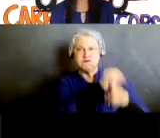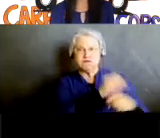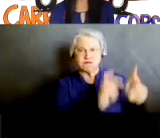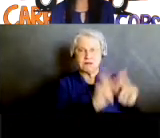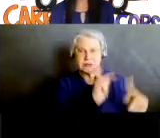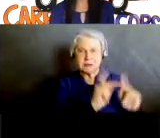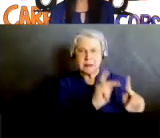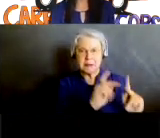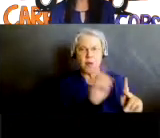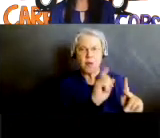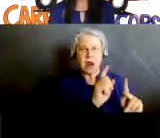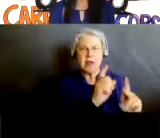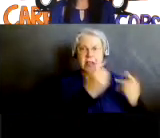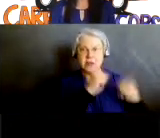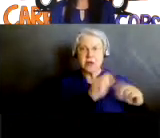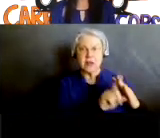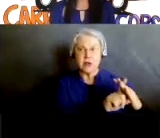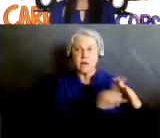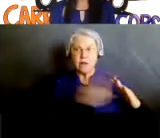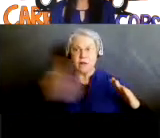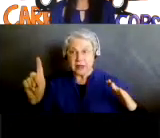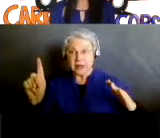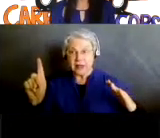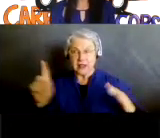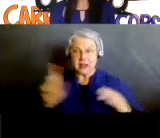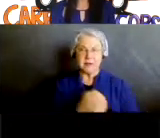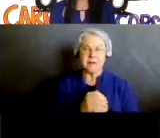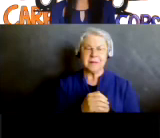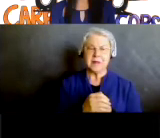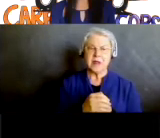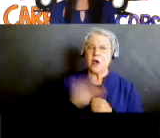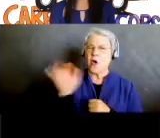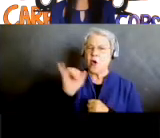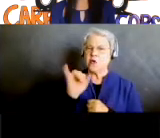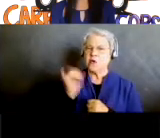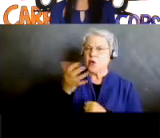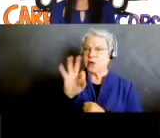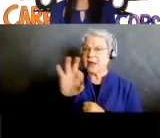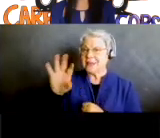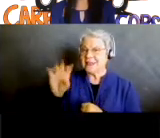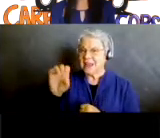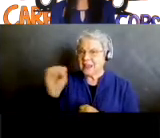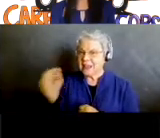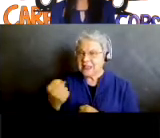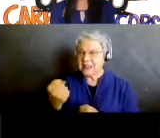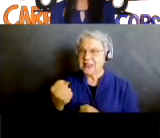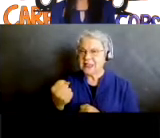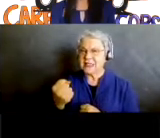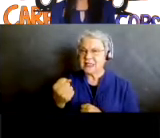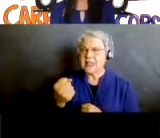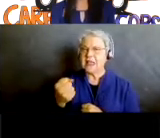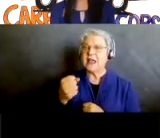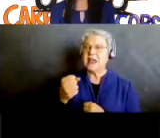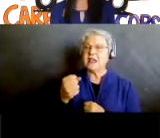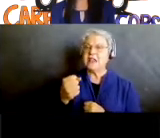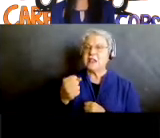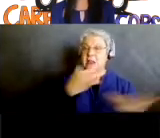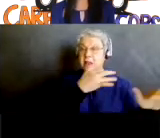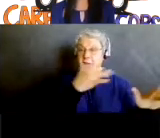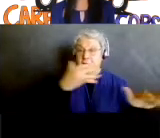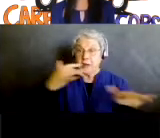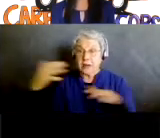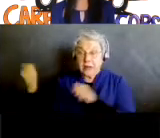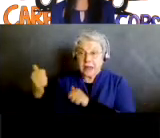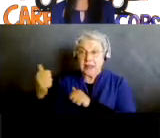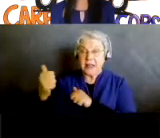migrants were fleeing from, right? Also in the early 1990s, following a mass out-migration from Haiti following the